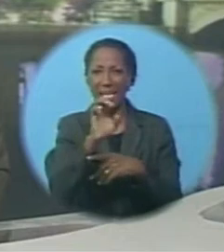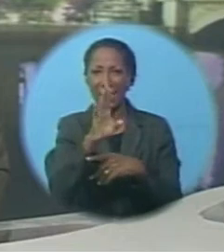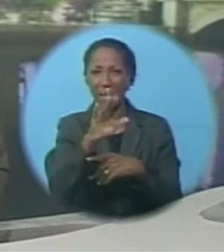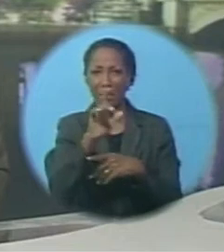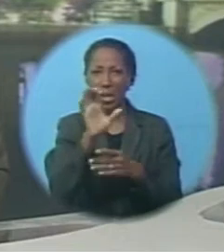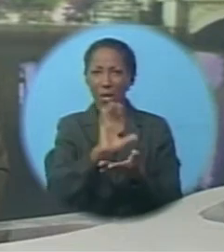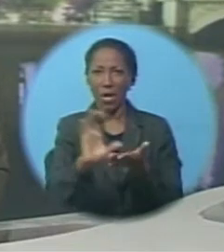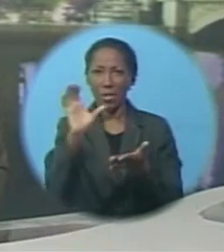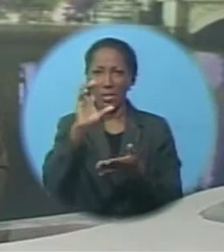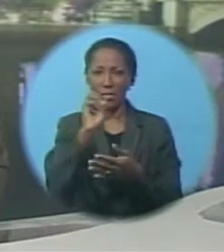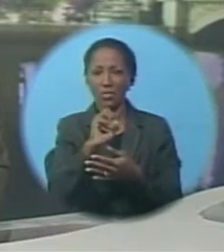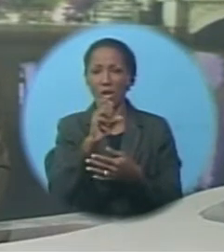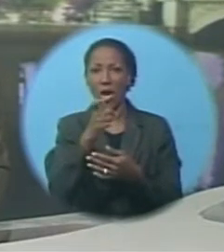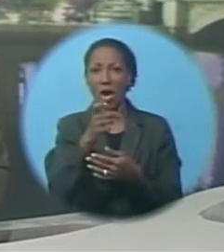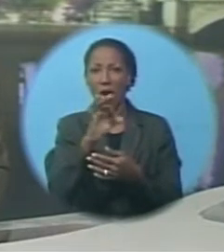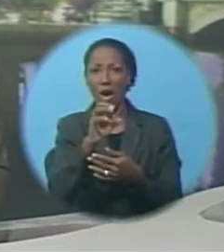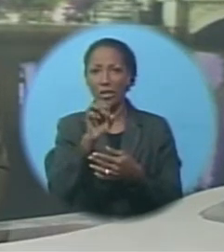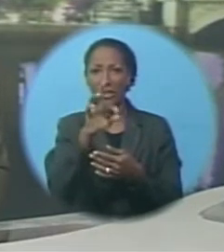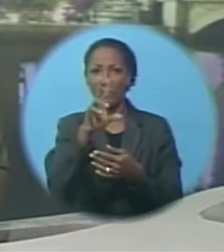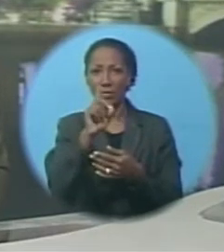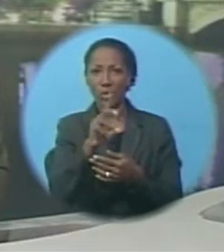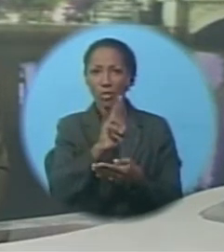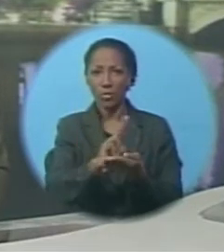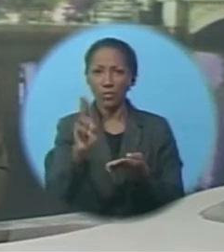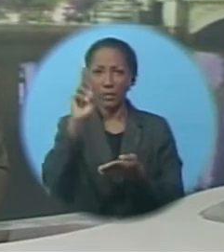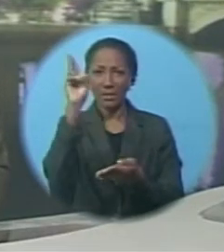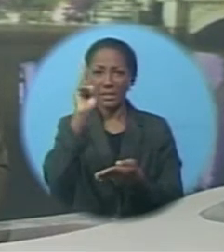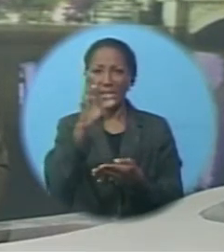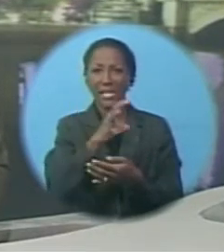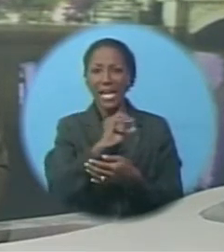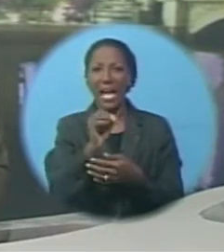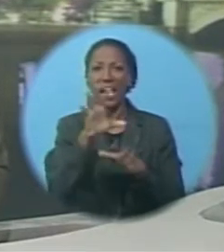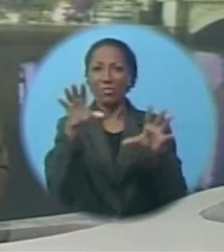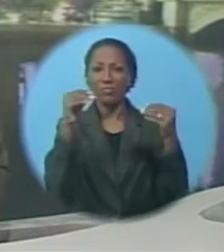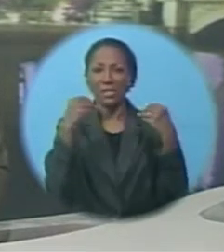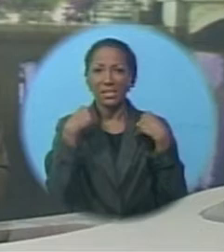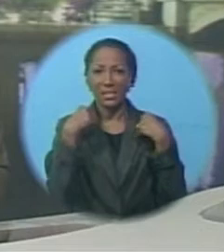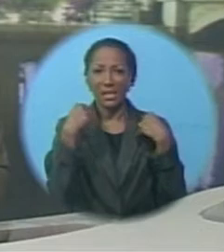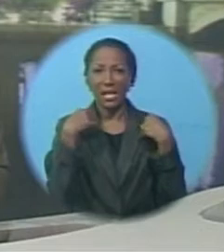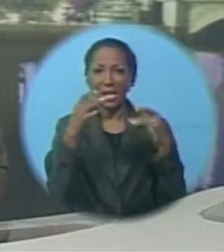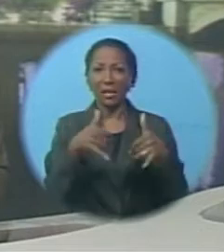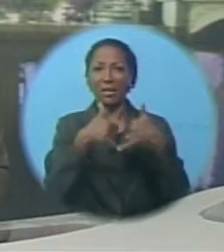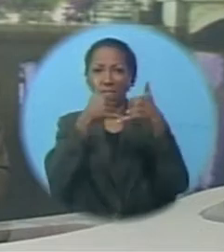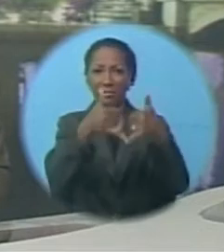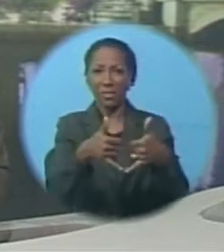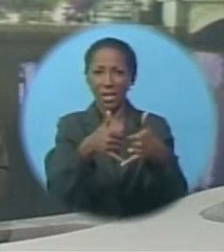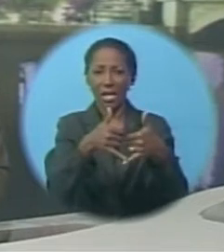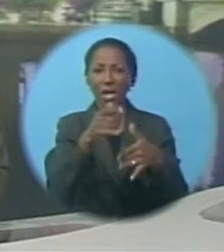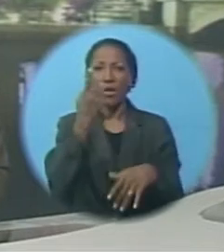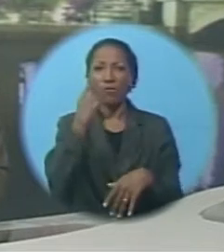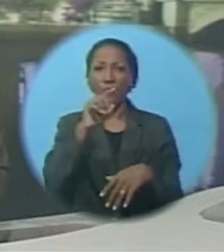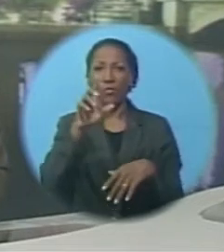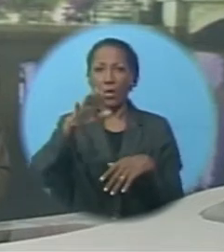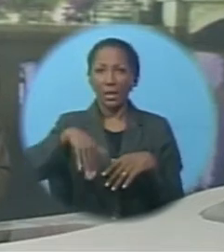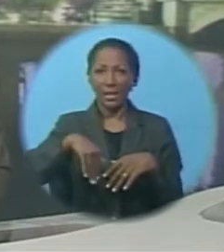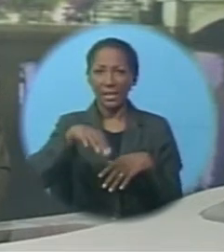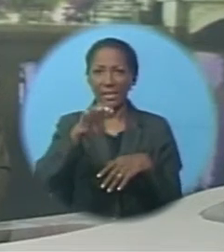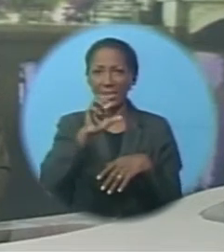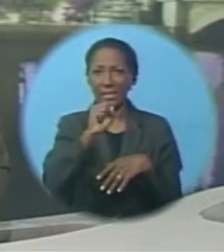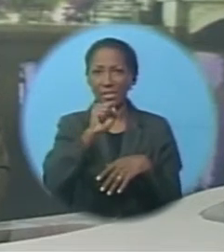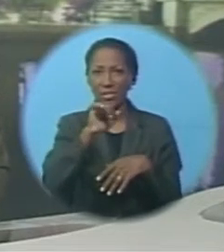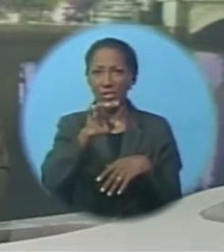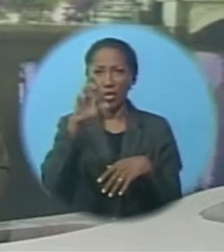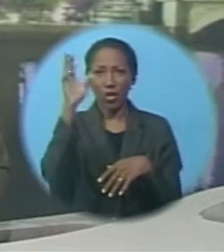at a commemoration ceremony to recognize the outstanding service of the late Sir James Cameron Tudor, KCMG, one